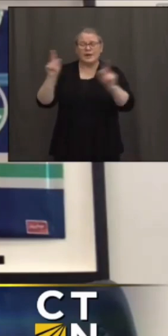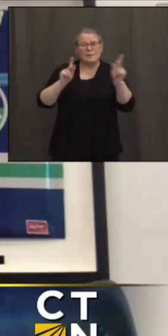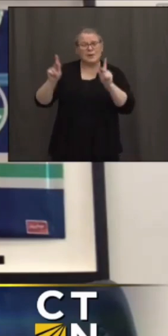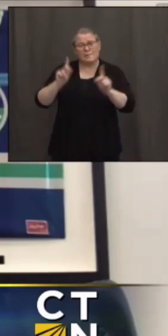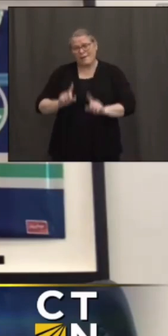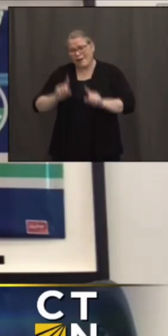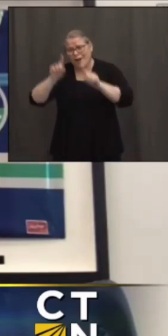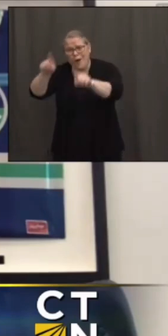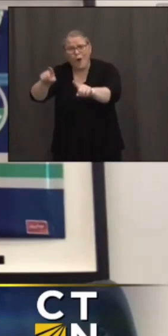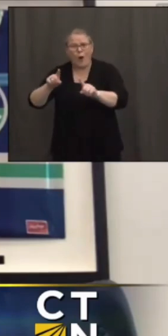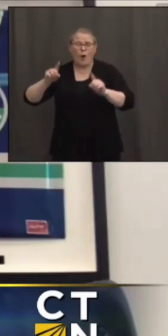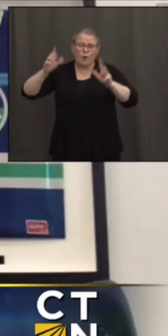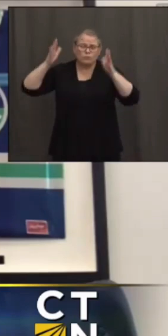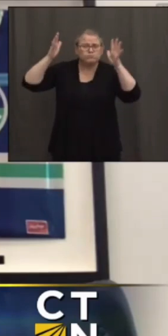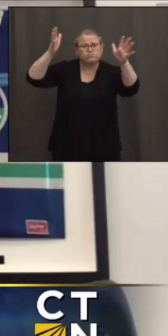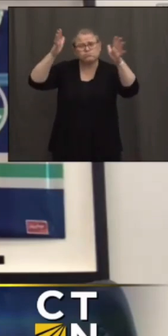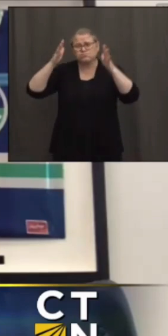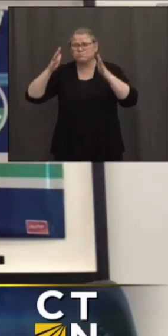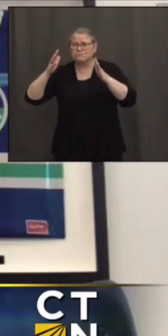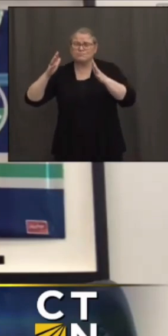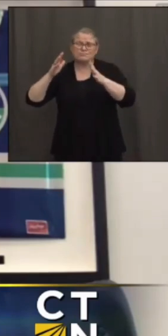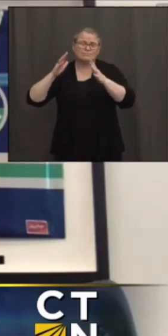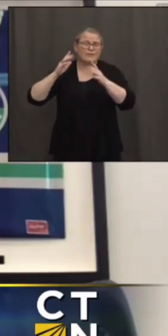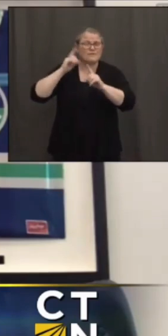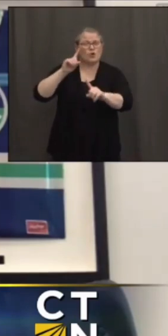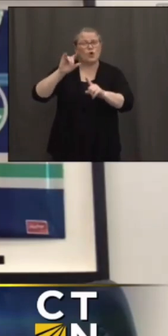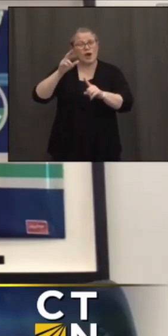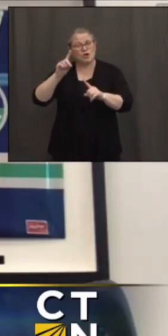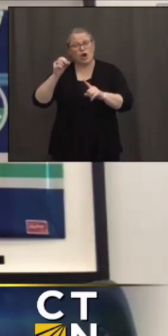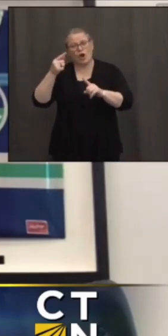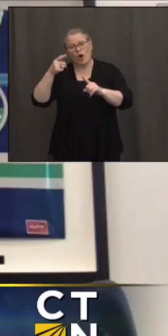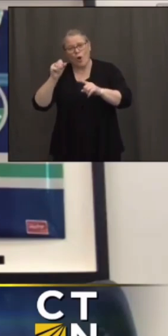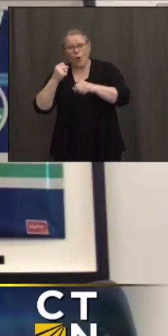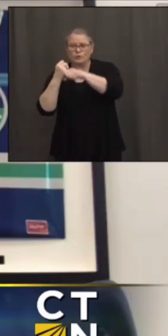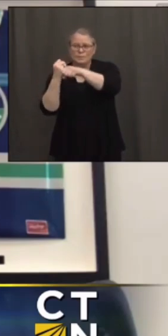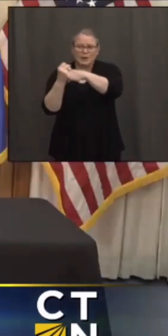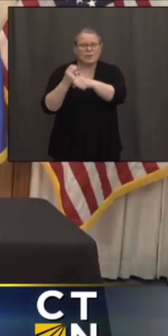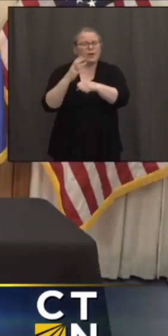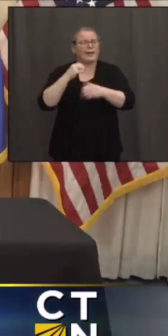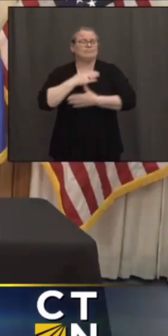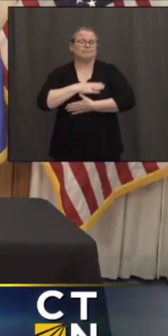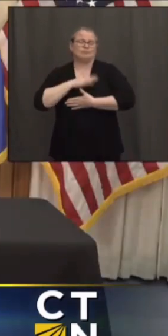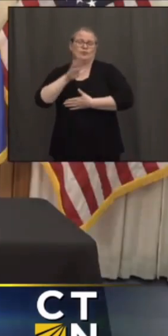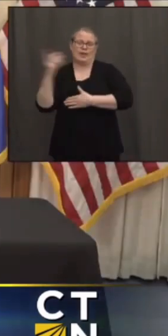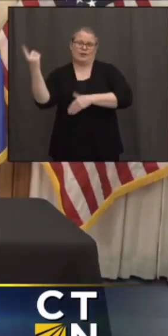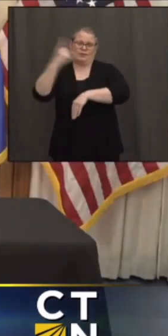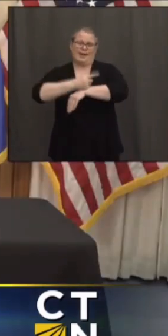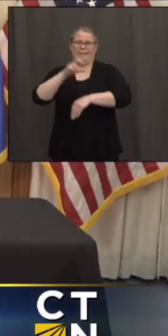great time, cheer on the Yard Goats, and enjoy the day at Dunkin' Donuts Park. Thanks, Tim.